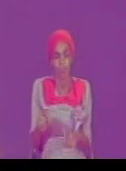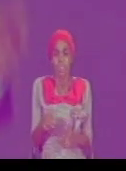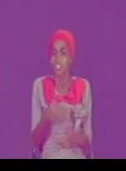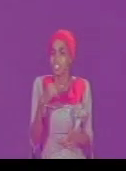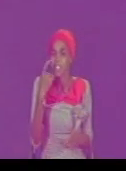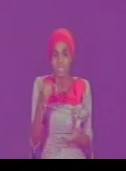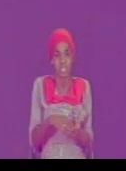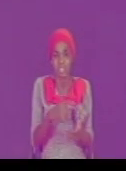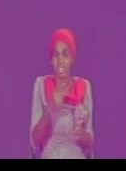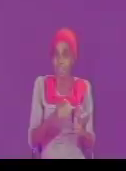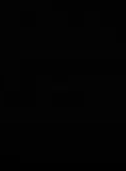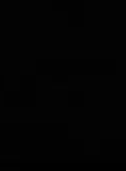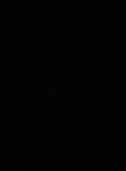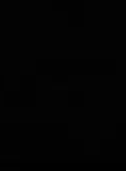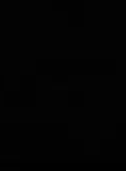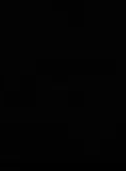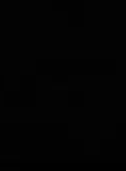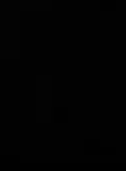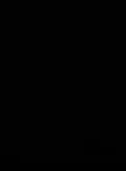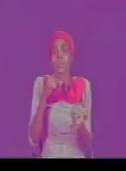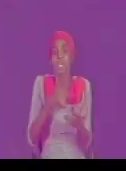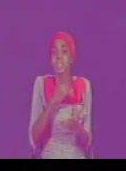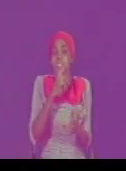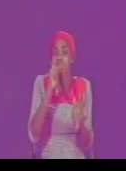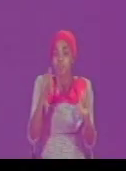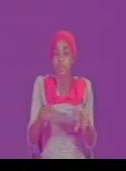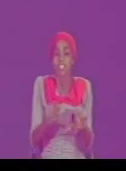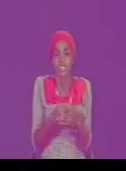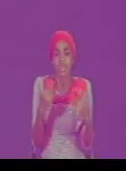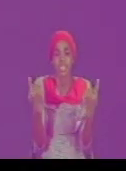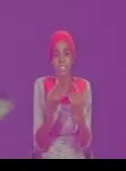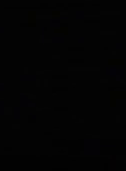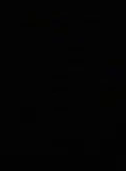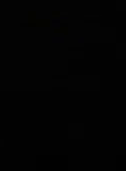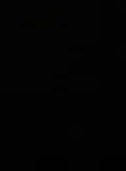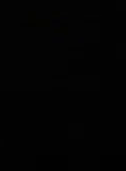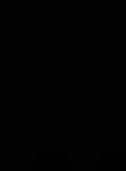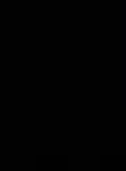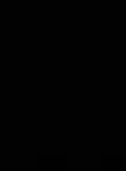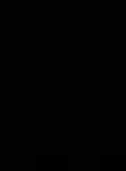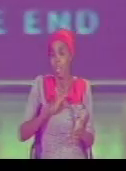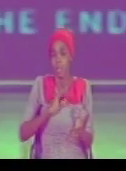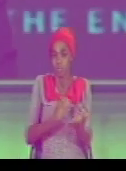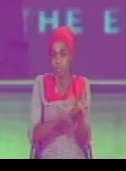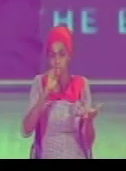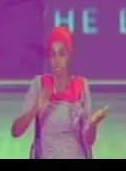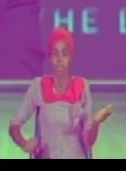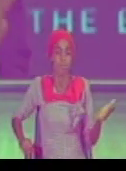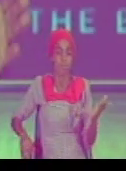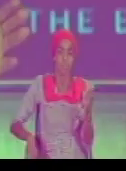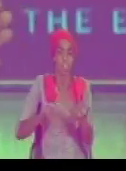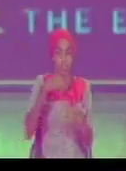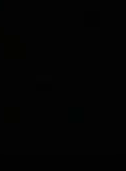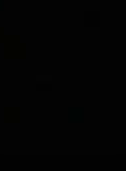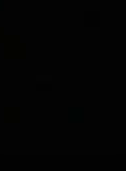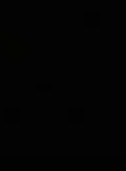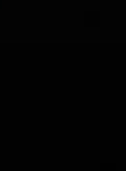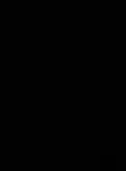whosoever have sinned against me, him will I blot out of my book. The